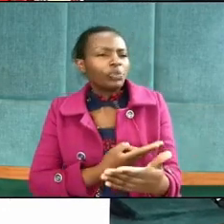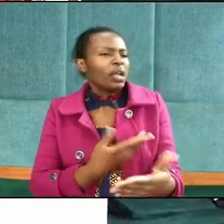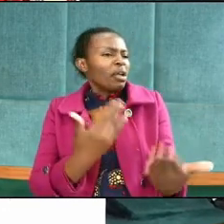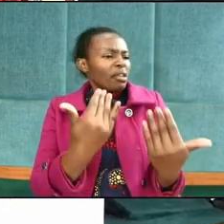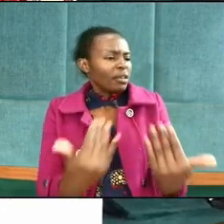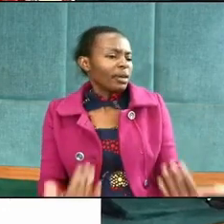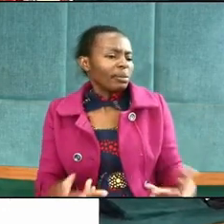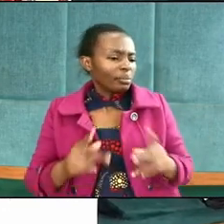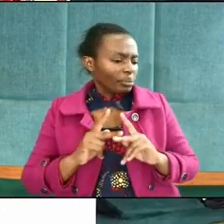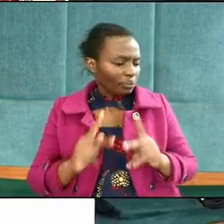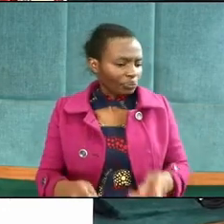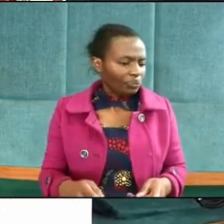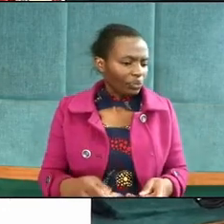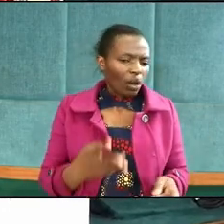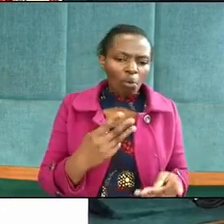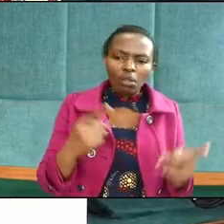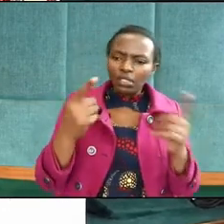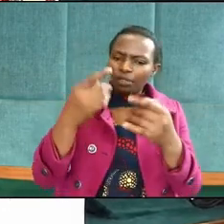marriage,